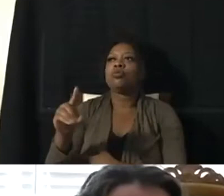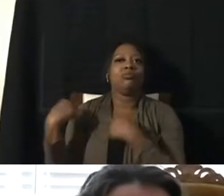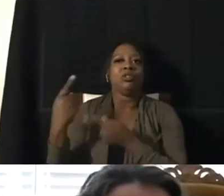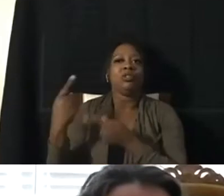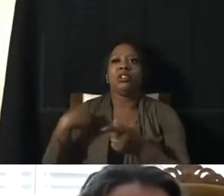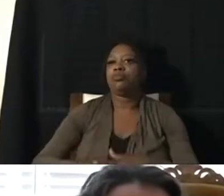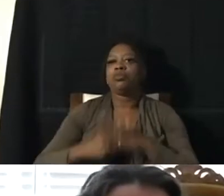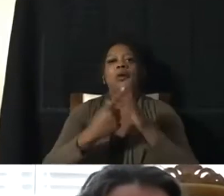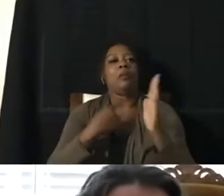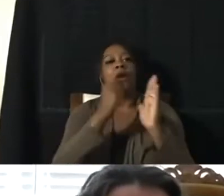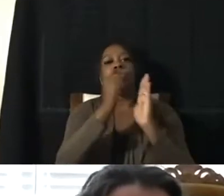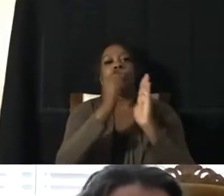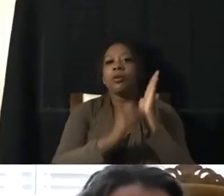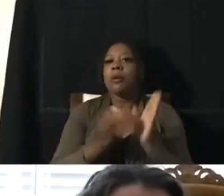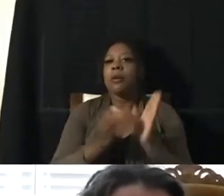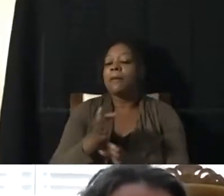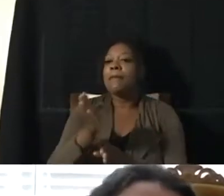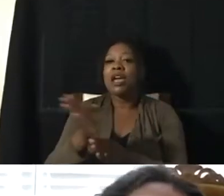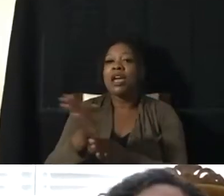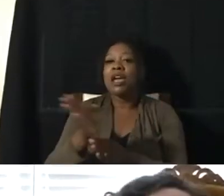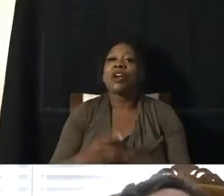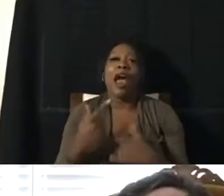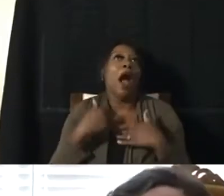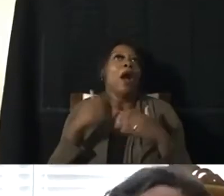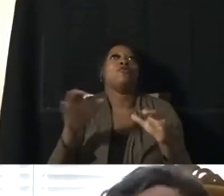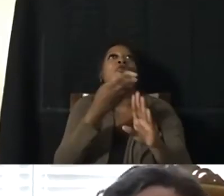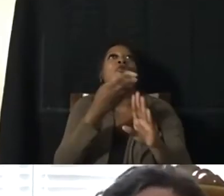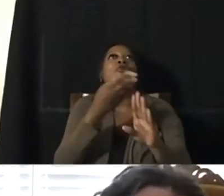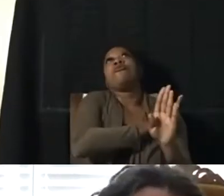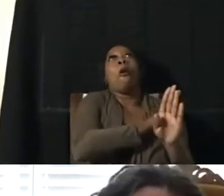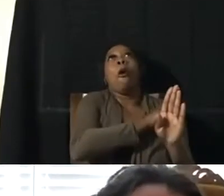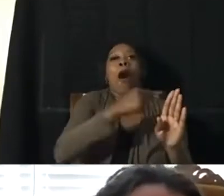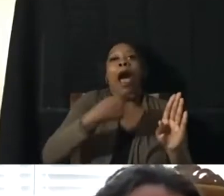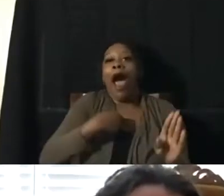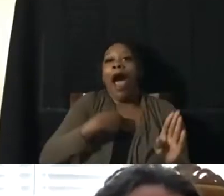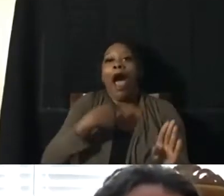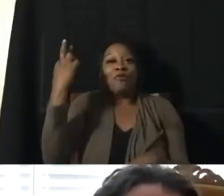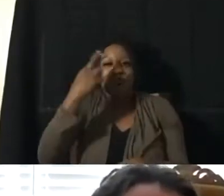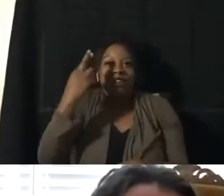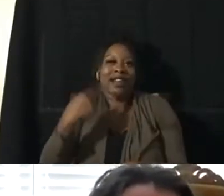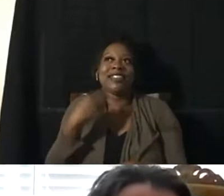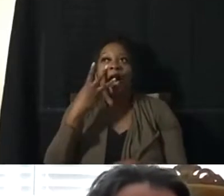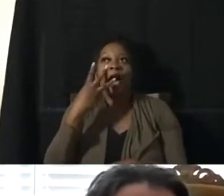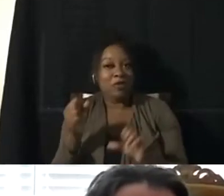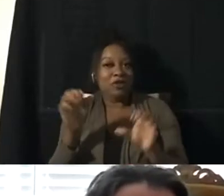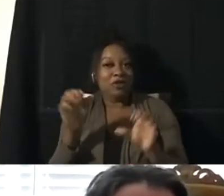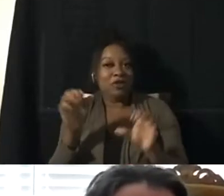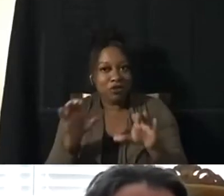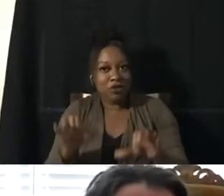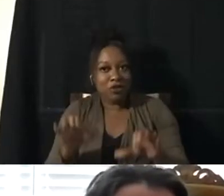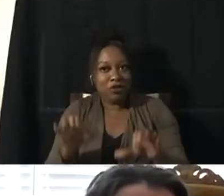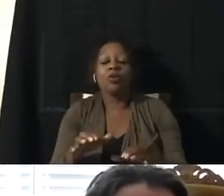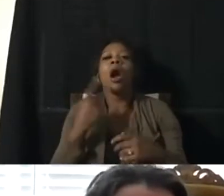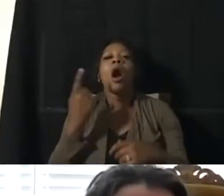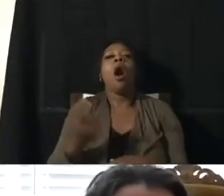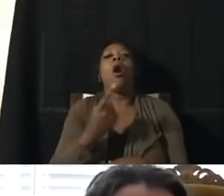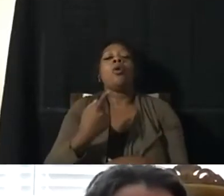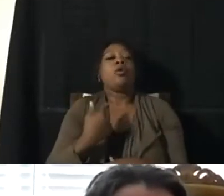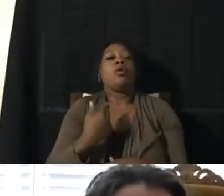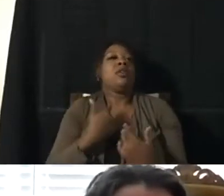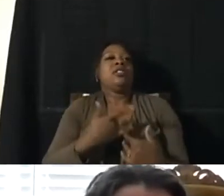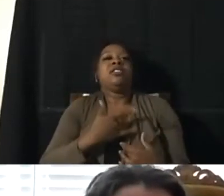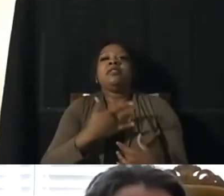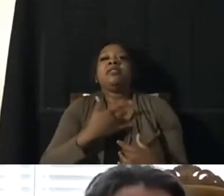was doing it before I even thought I was doing it, if that makes any sense, because I gravitated towards people in the